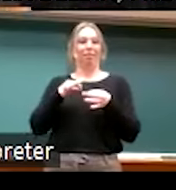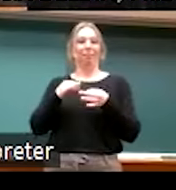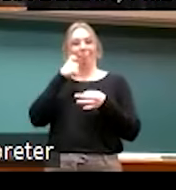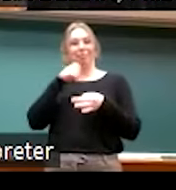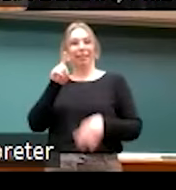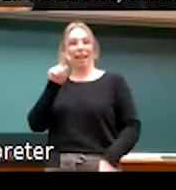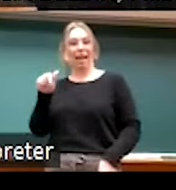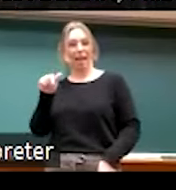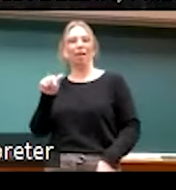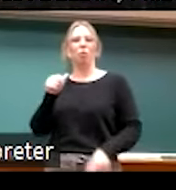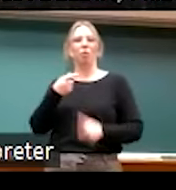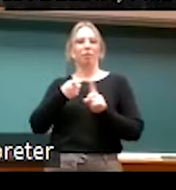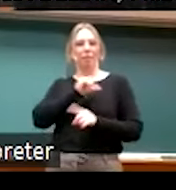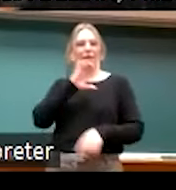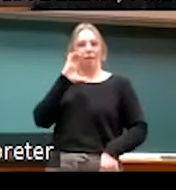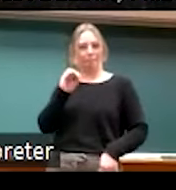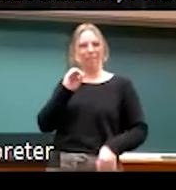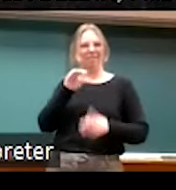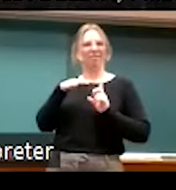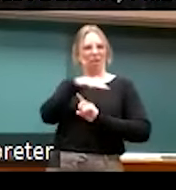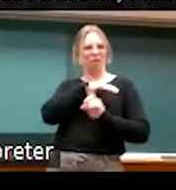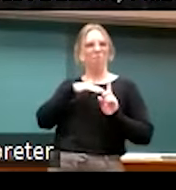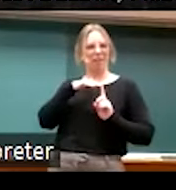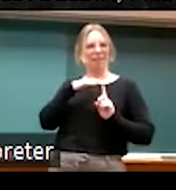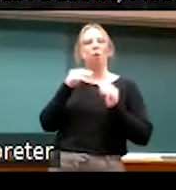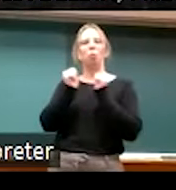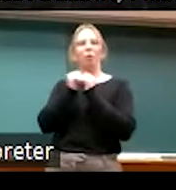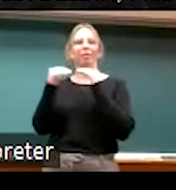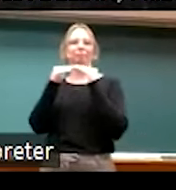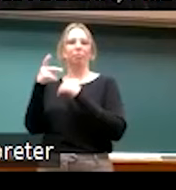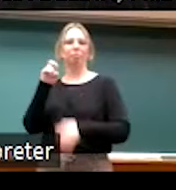in the company environment, and it was with peer leaders.